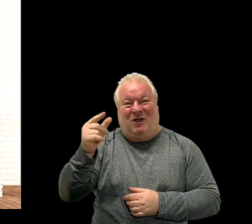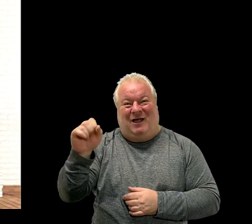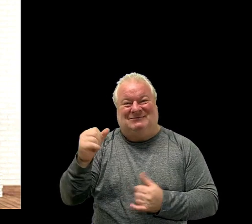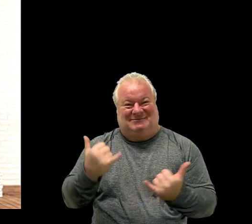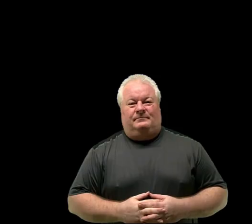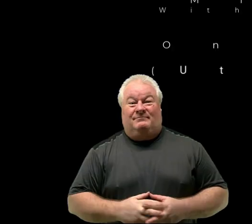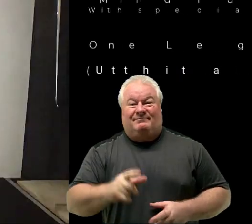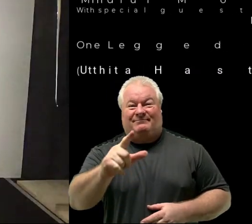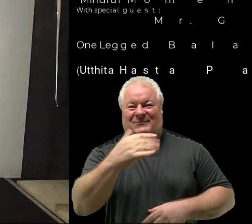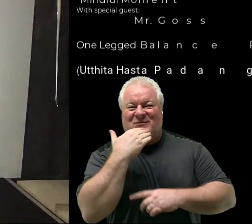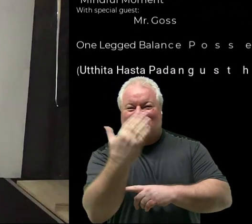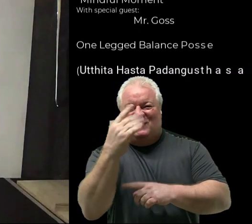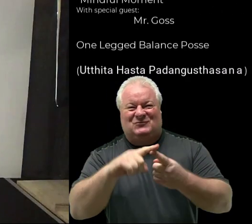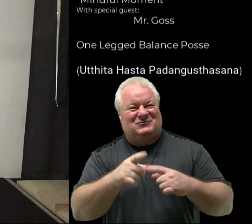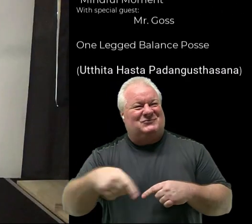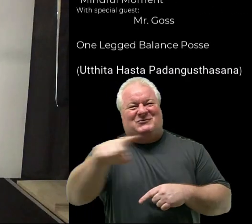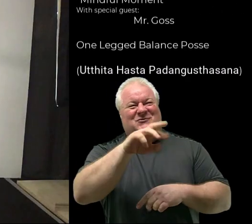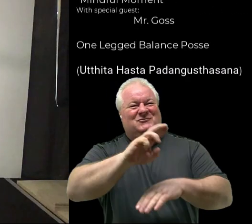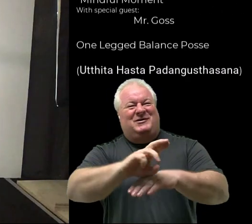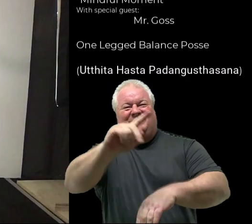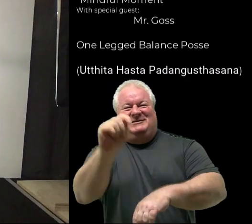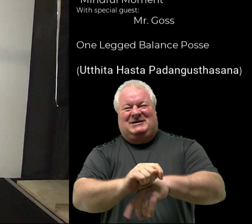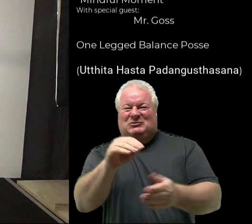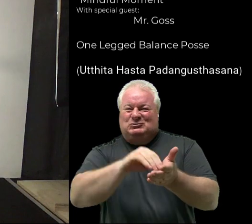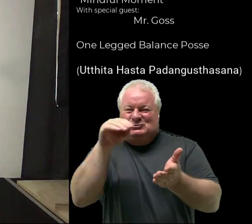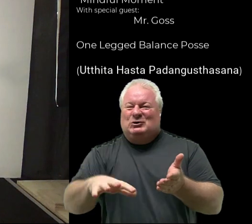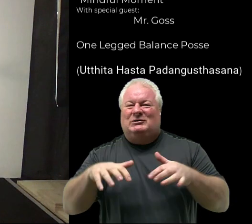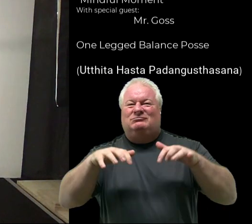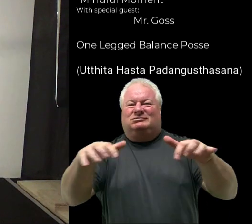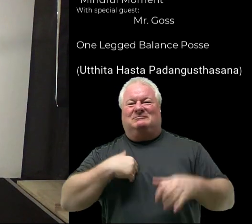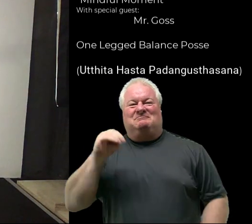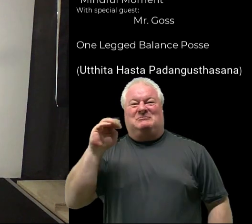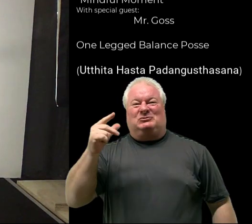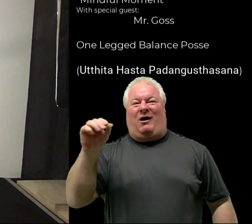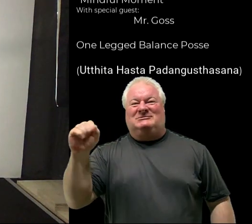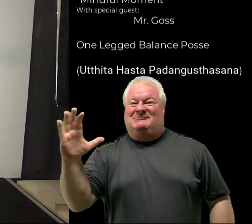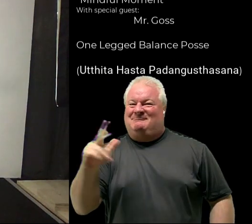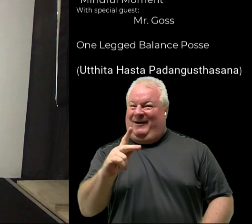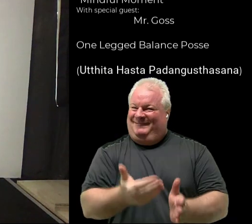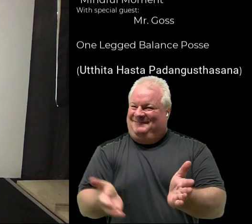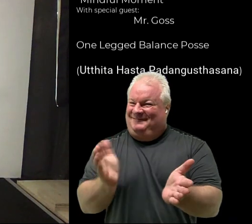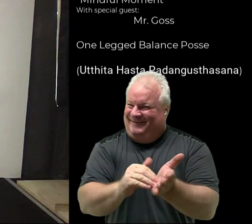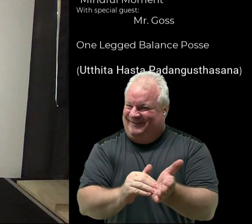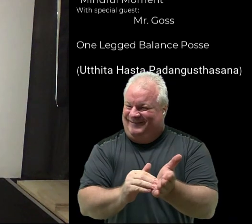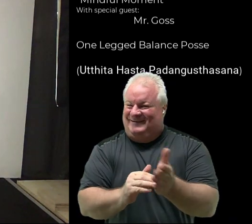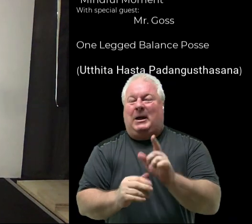moment. So good morning, Raymond Temple students. Mr. Goss back once